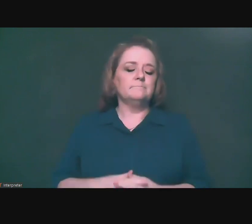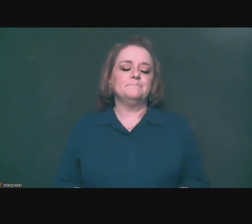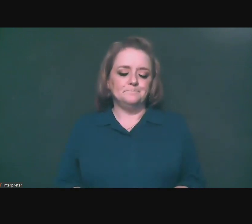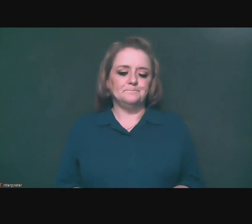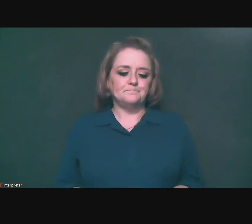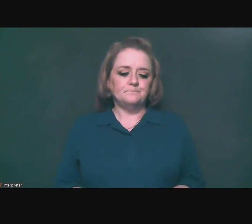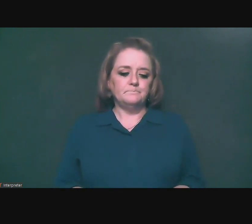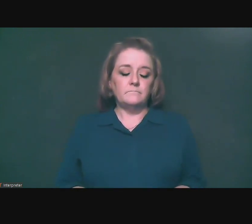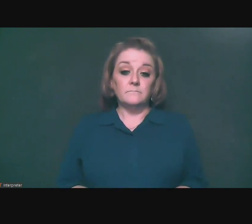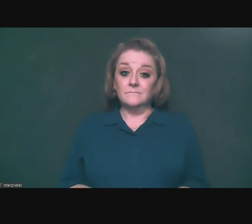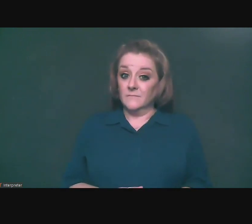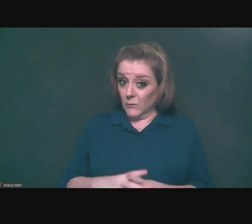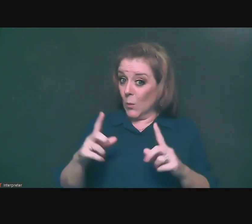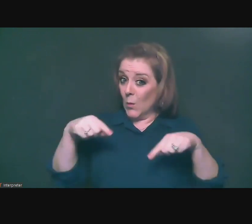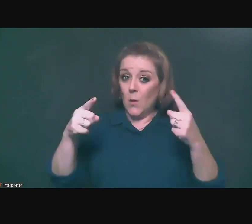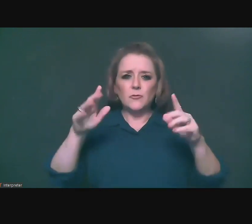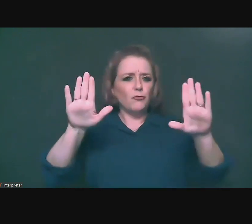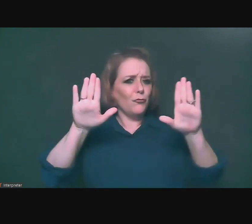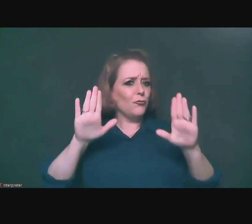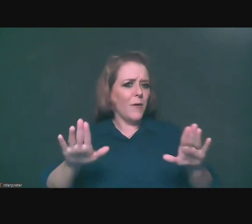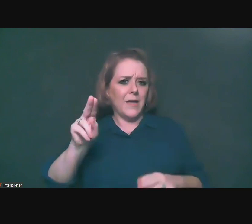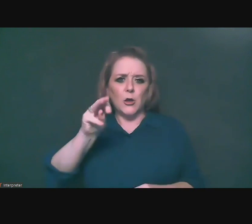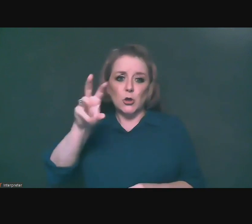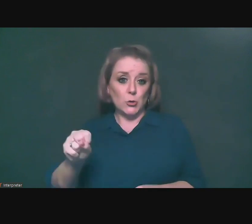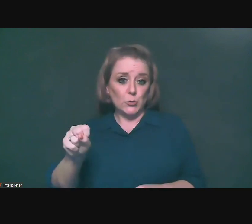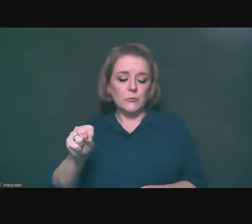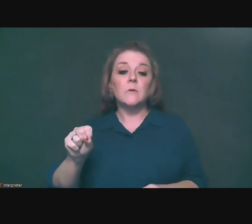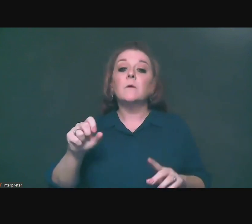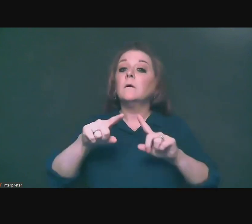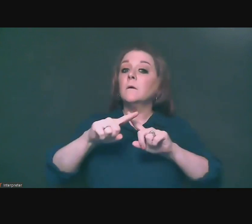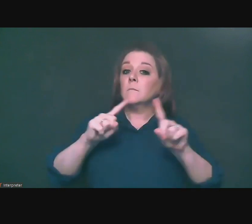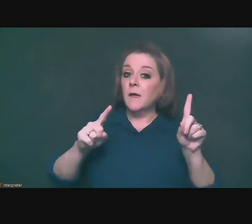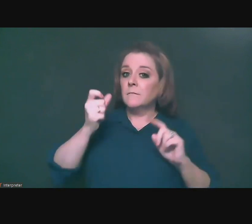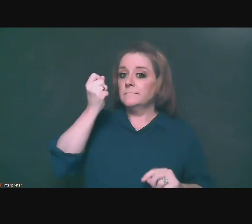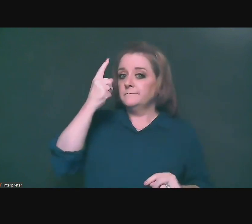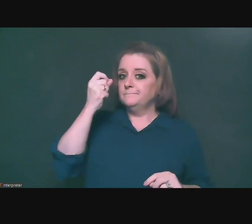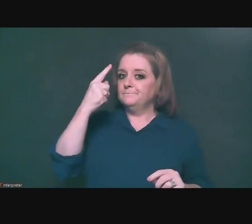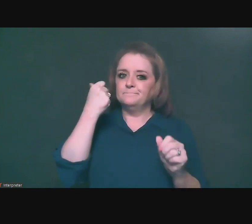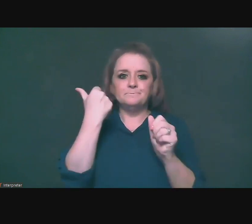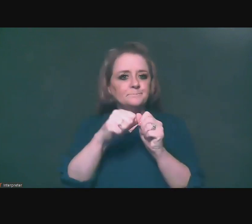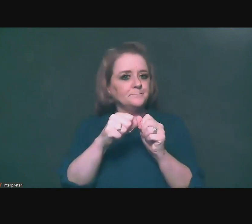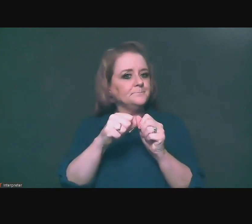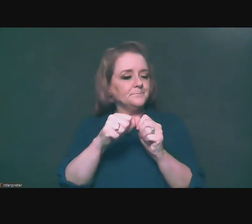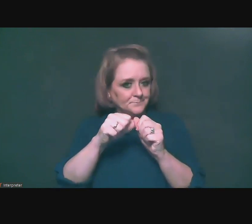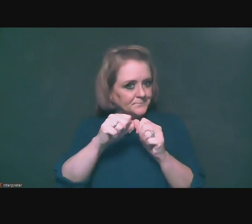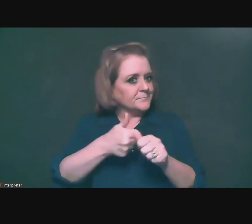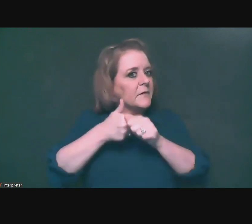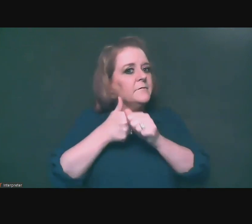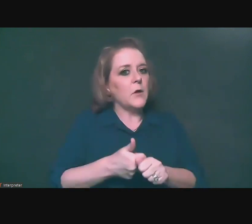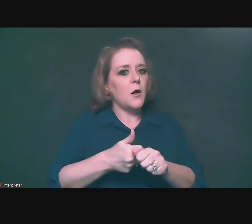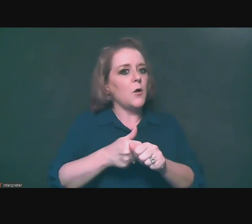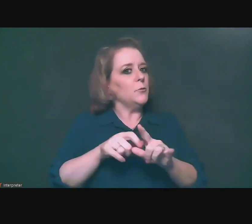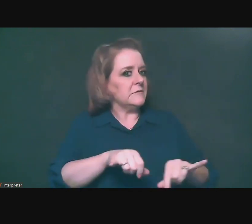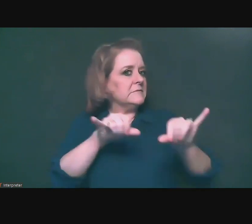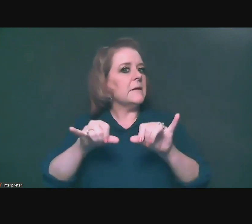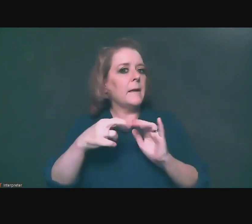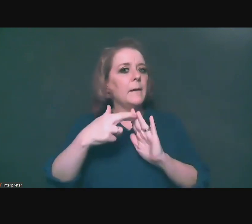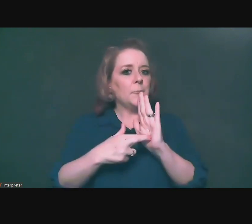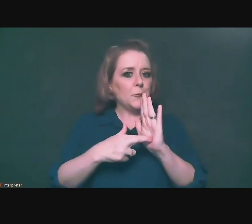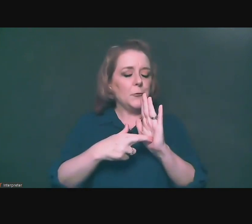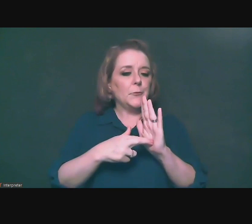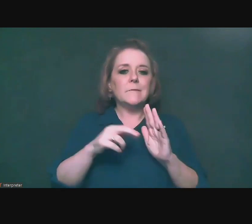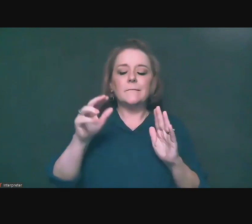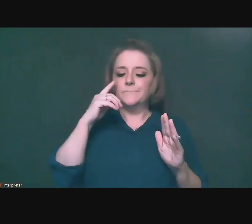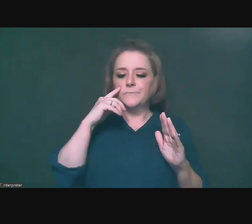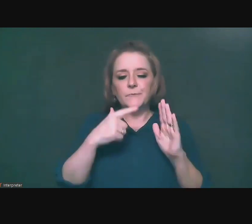This is all great news, but we need to make sure we continue with all of the public health measures that are working, such as